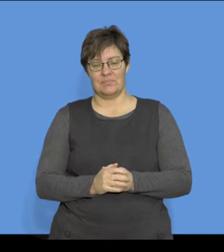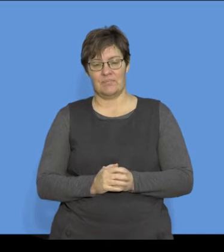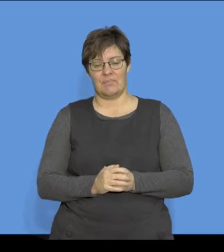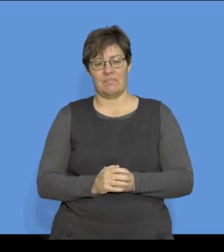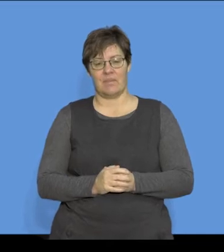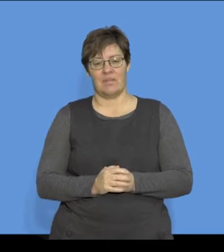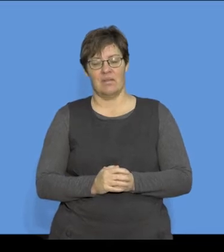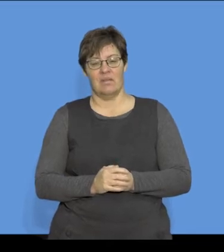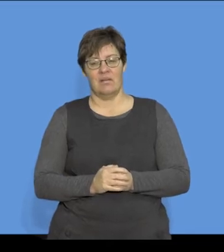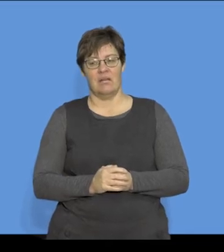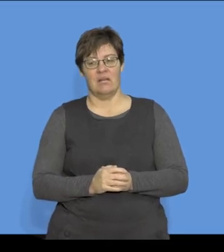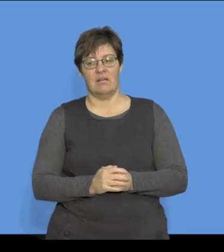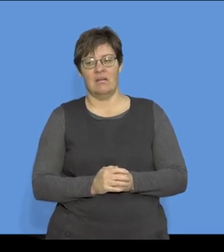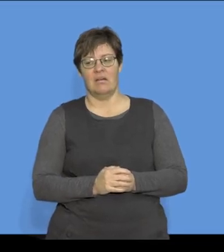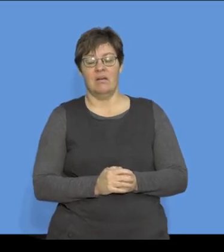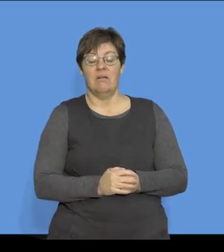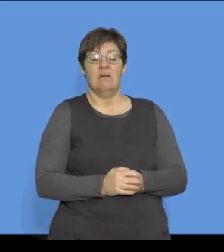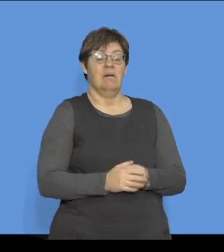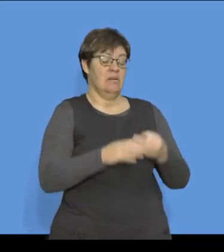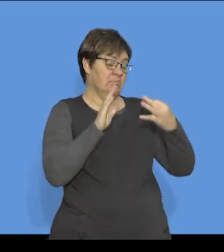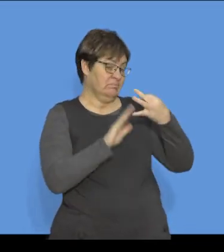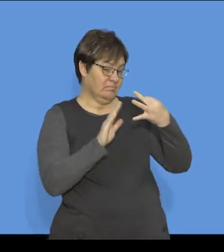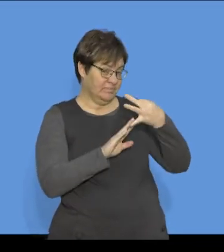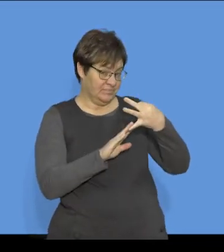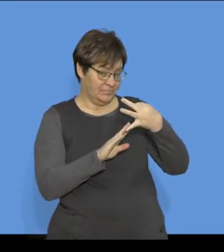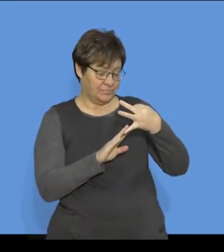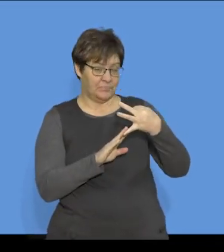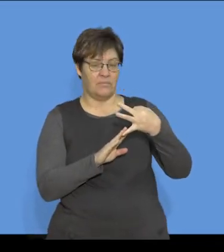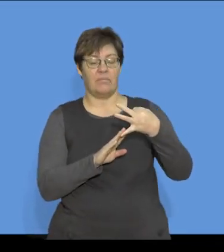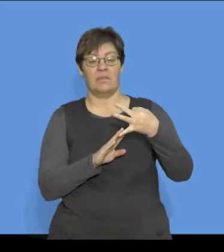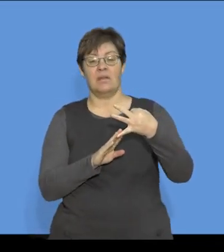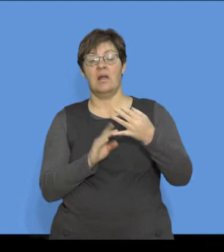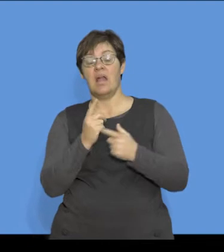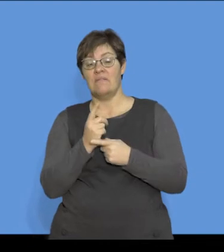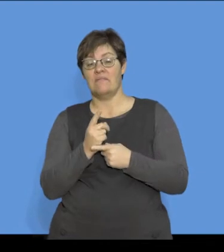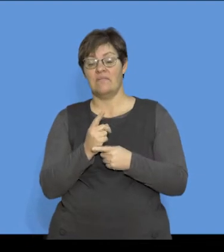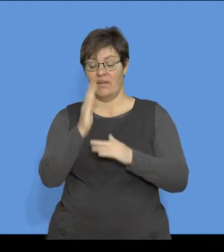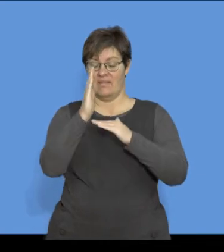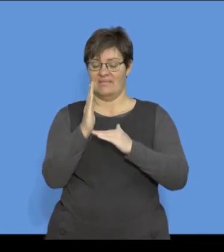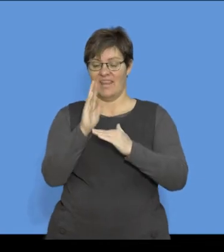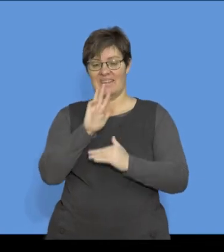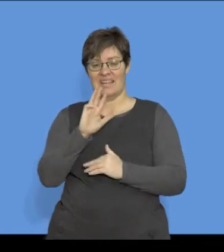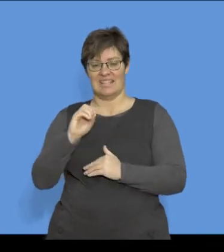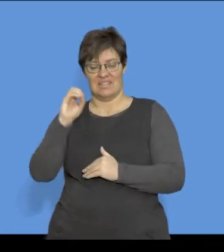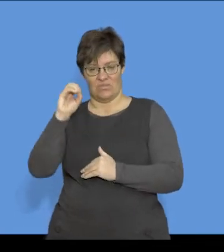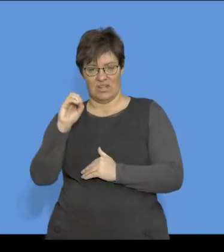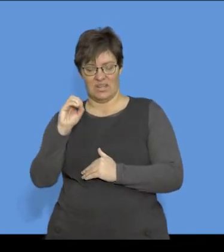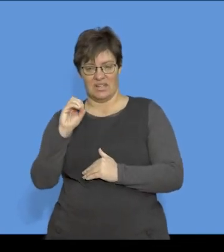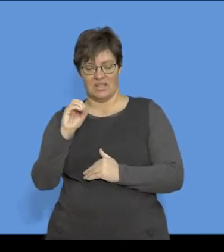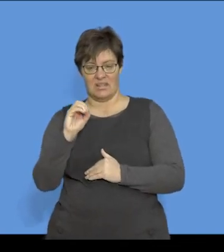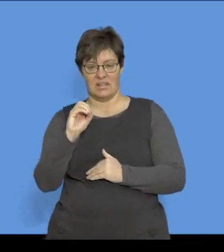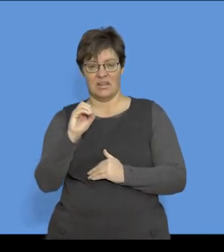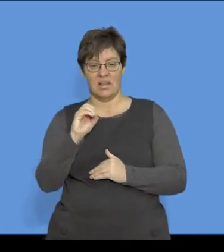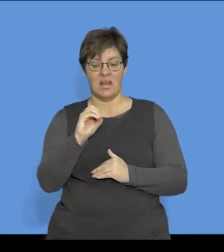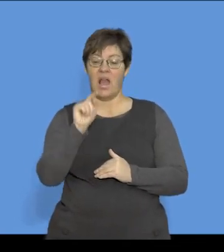Now, a third conjecture now in our lesson is, in a right-angled triangle, each of the other 2